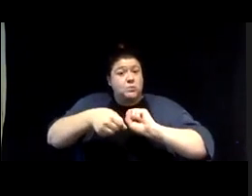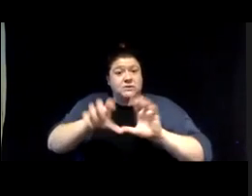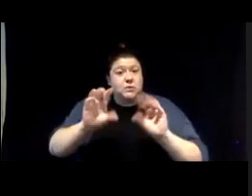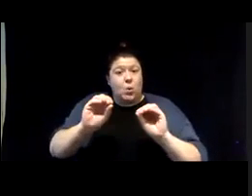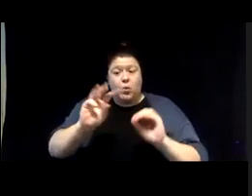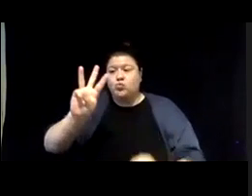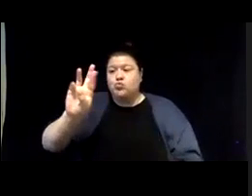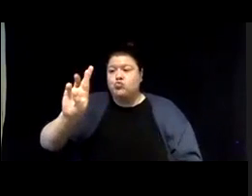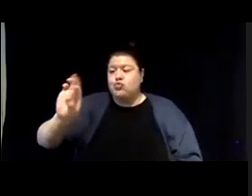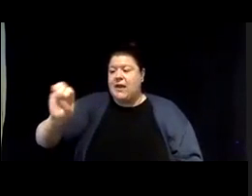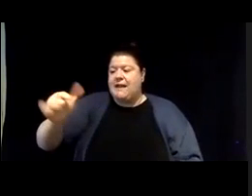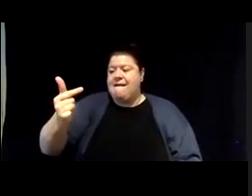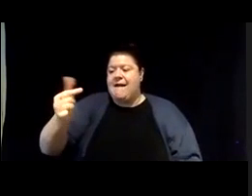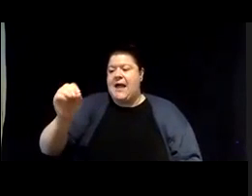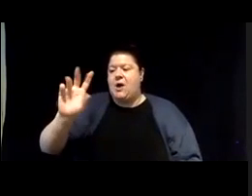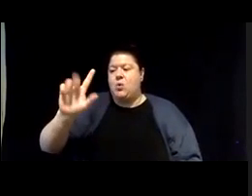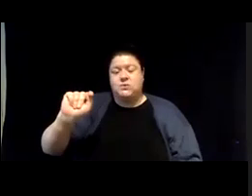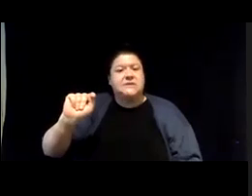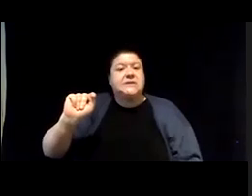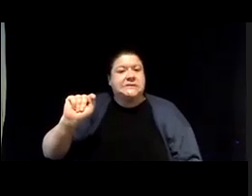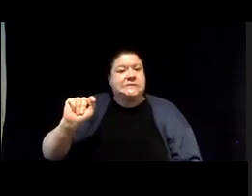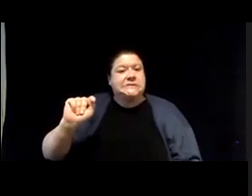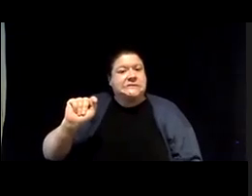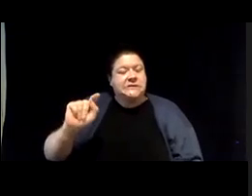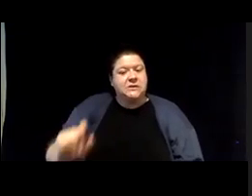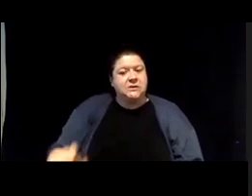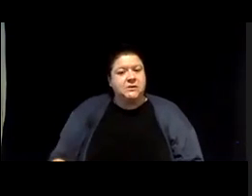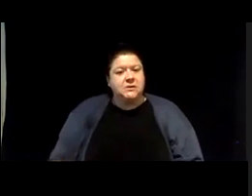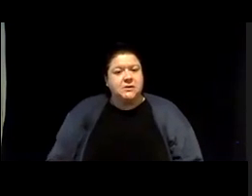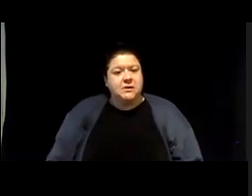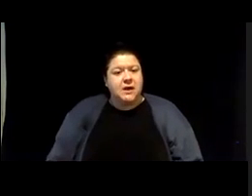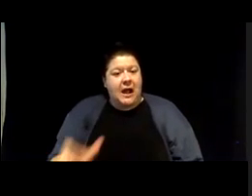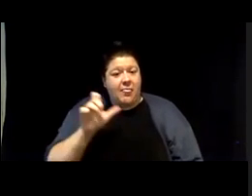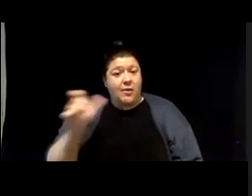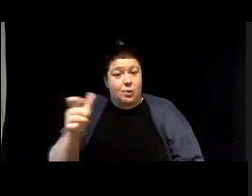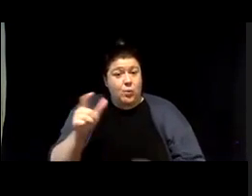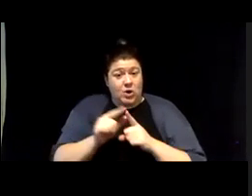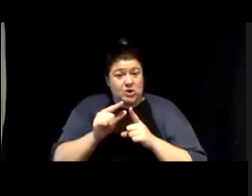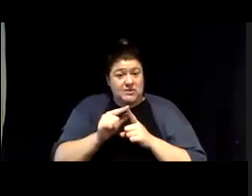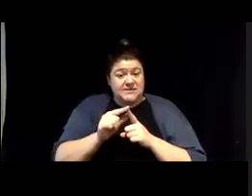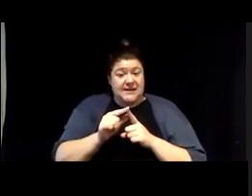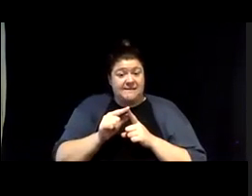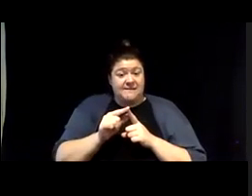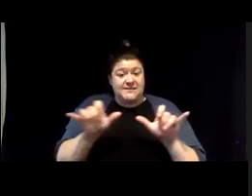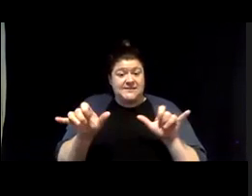one. Words, other words that have similar